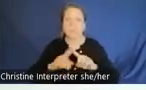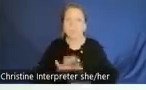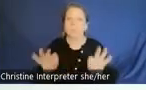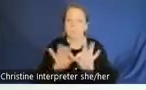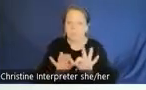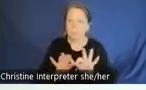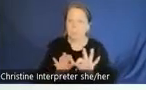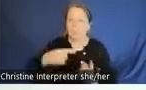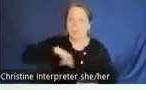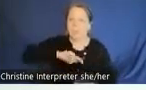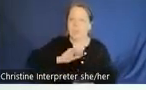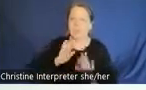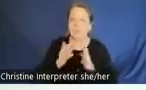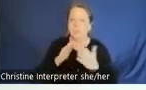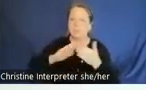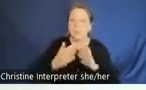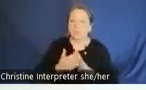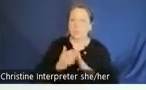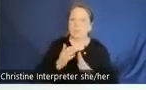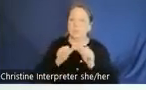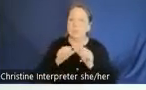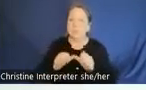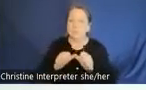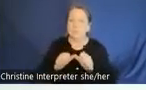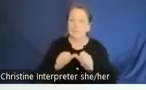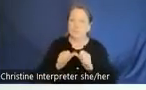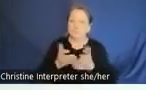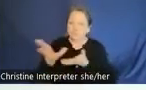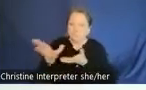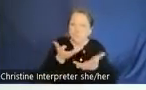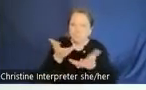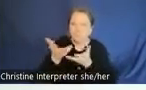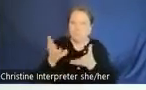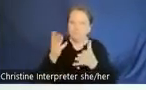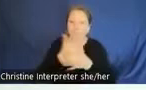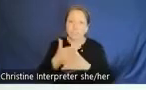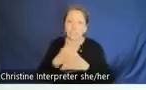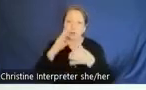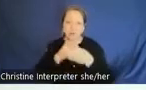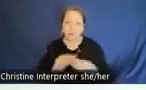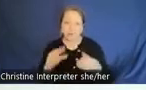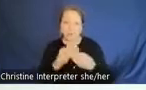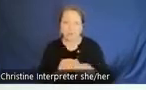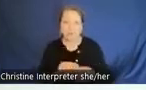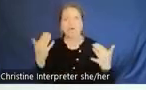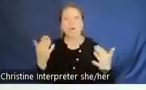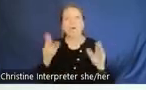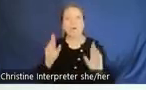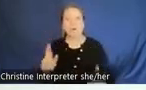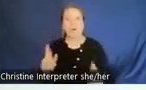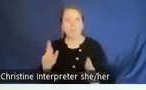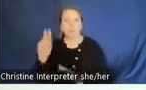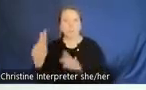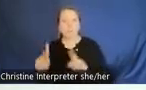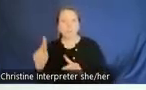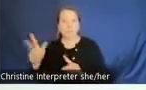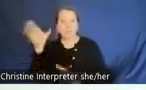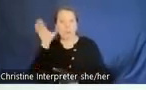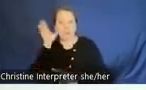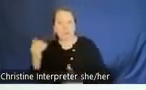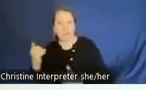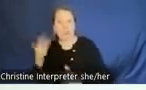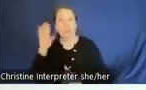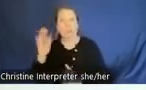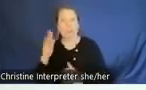community to continue to interact and tell our stories. We're hoping that the presenters tonight will help connect the dots to how sharing